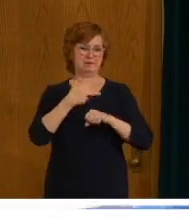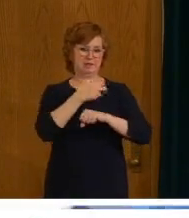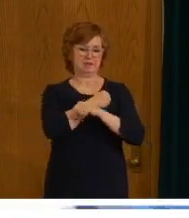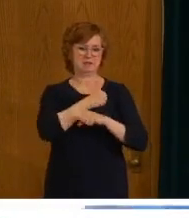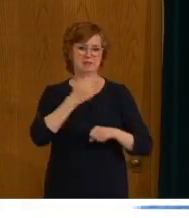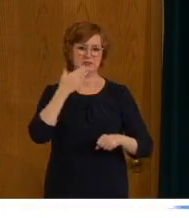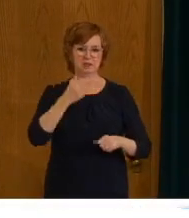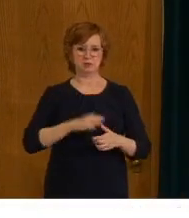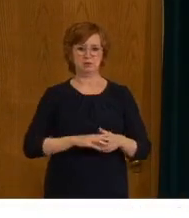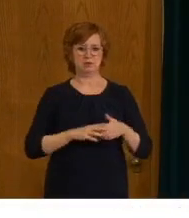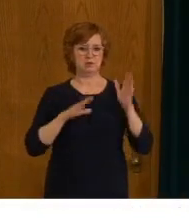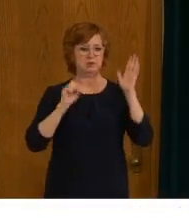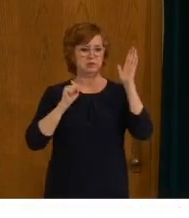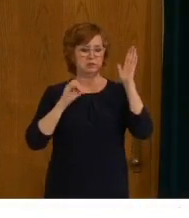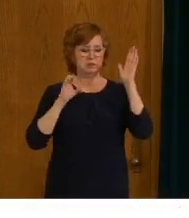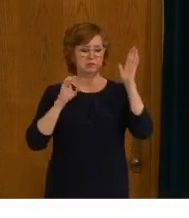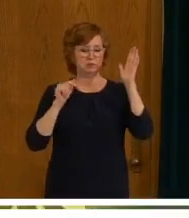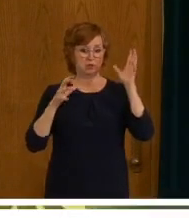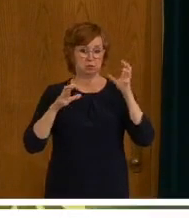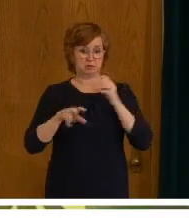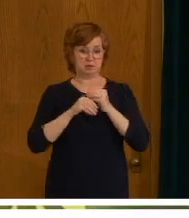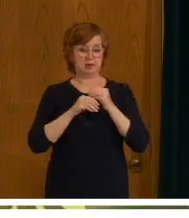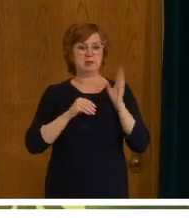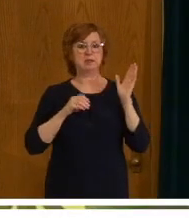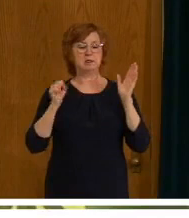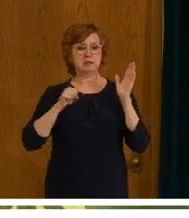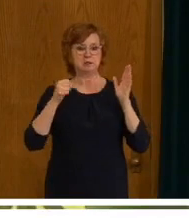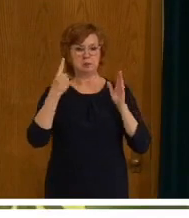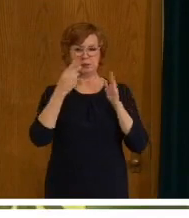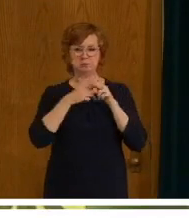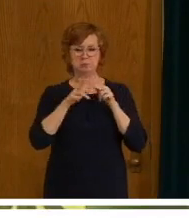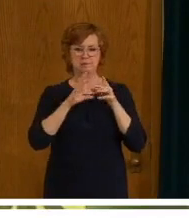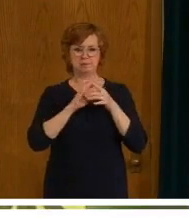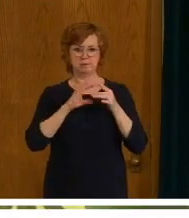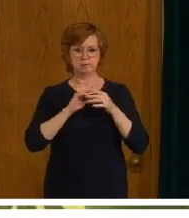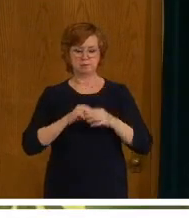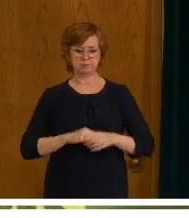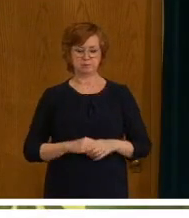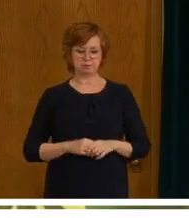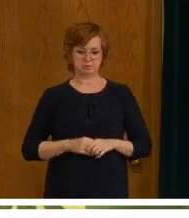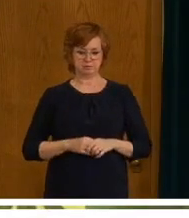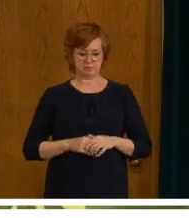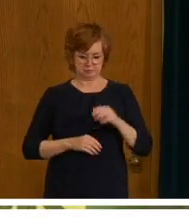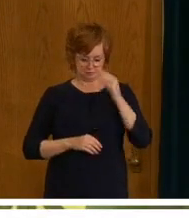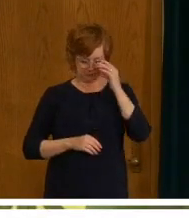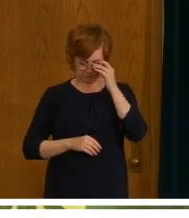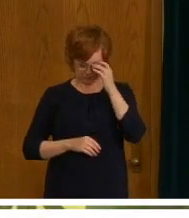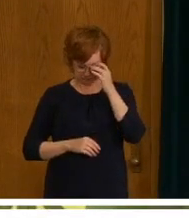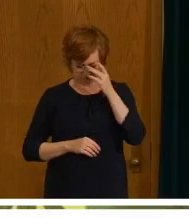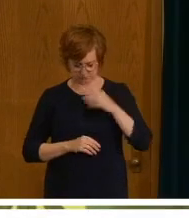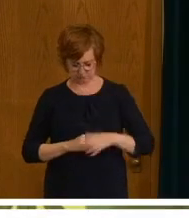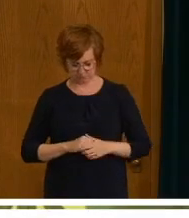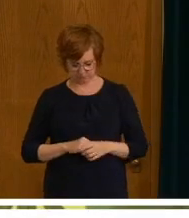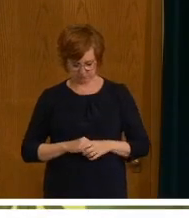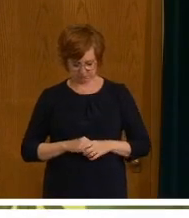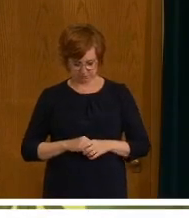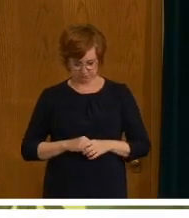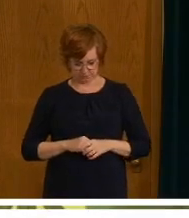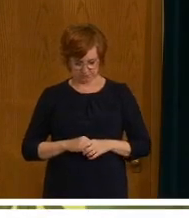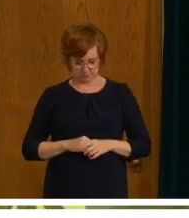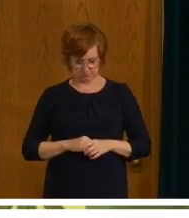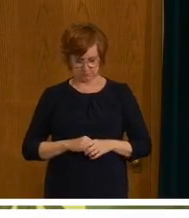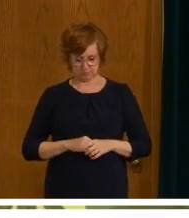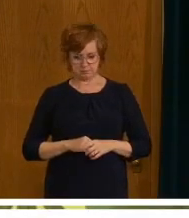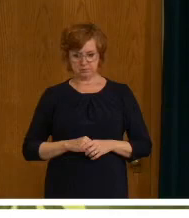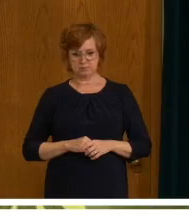anything to add to that? Just only to follow up on what Dr. Shahab said, that we've never exceeded